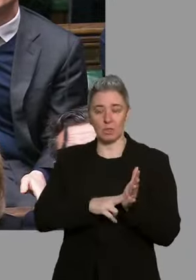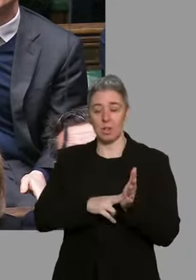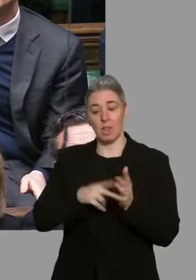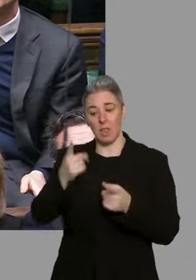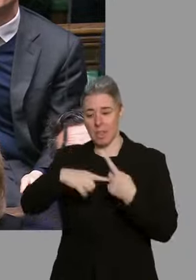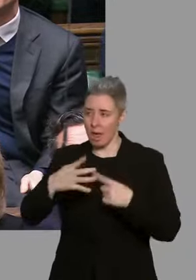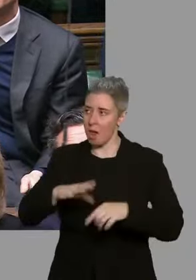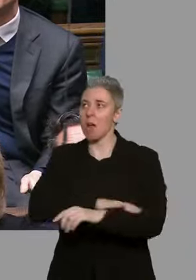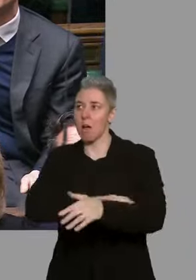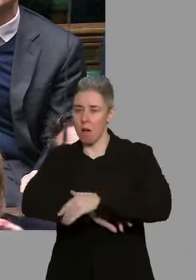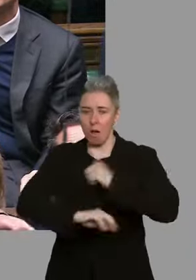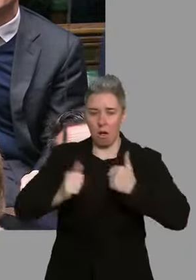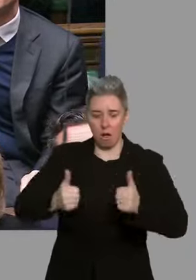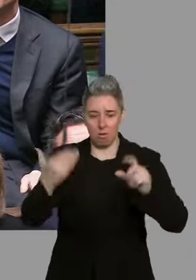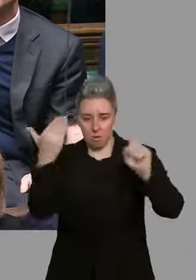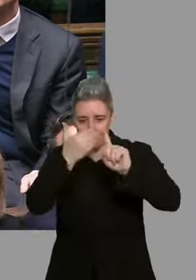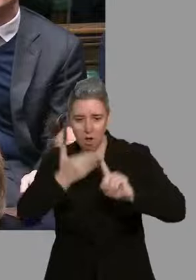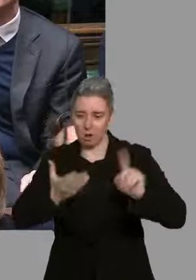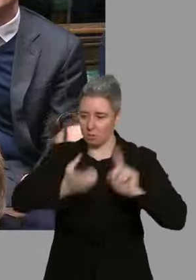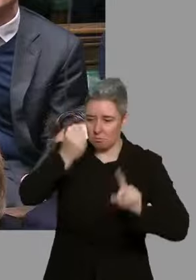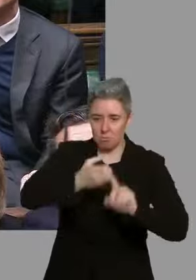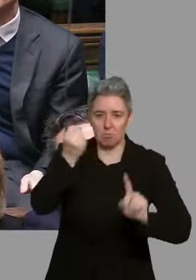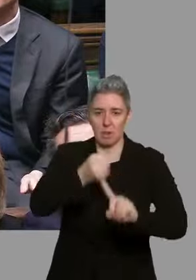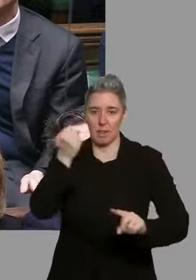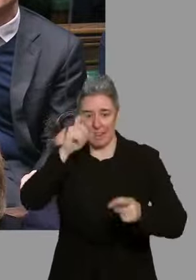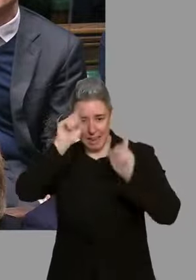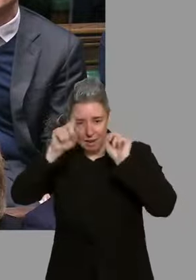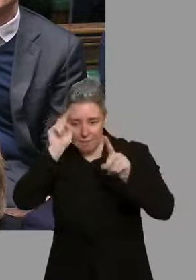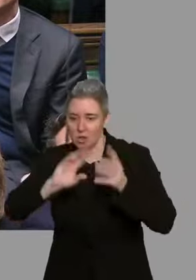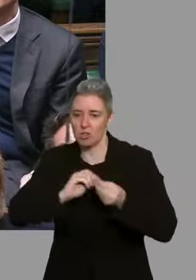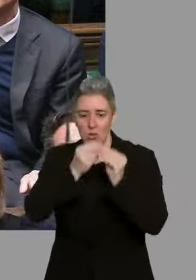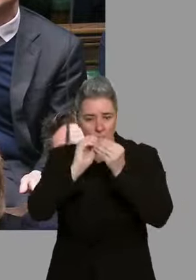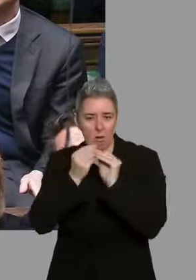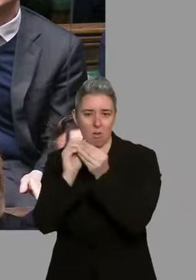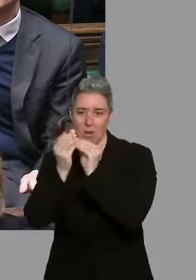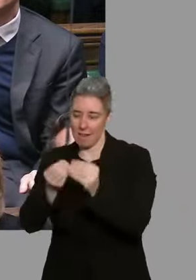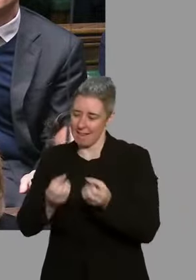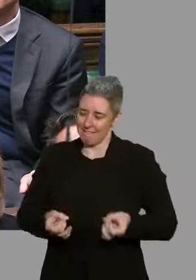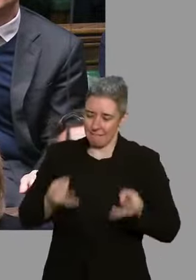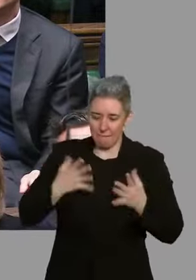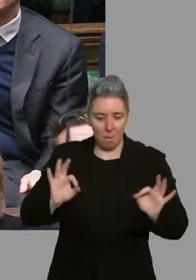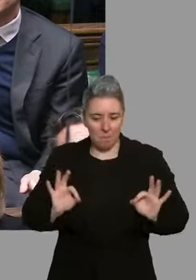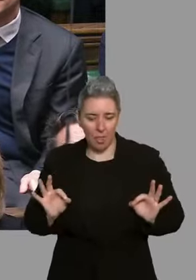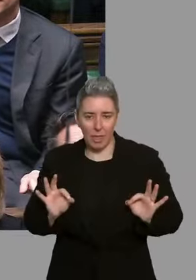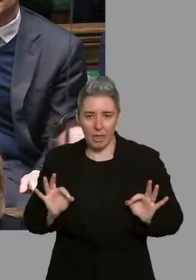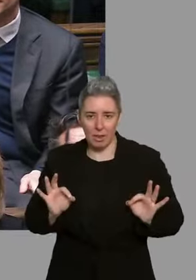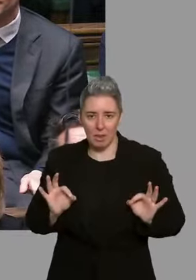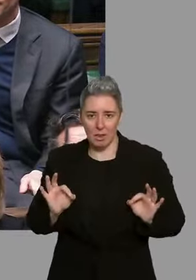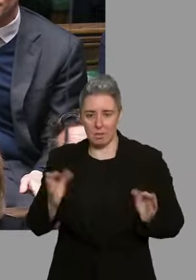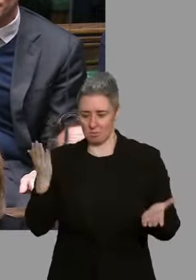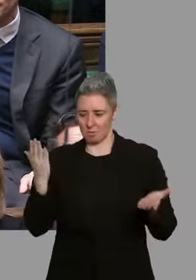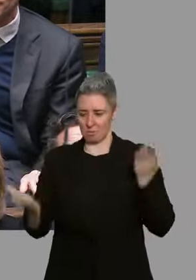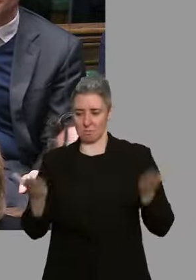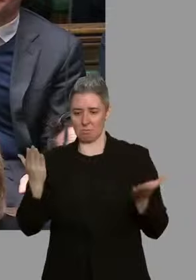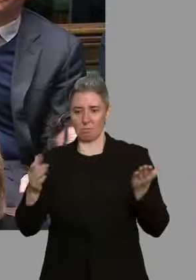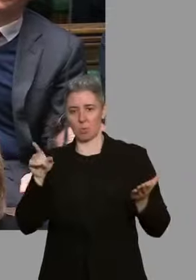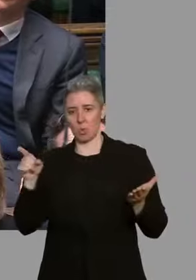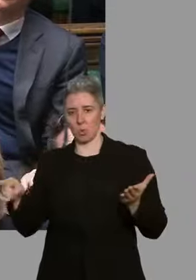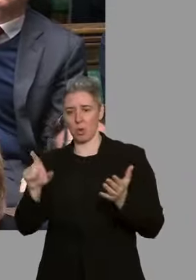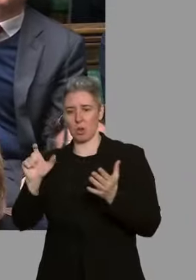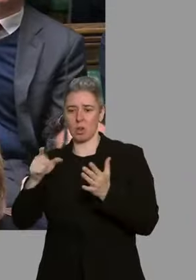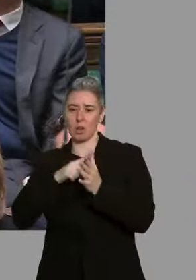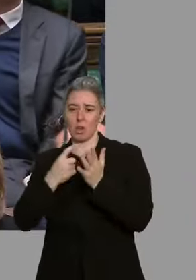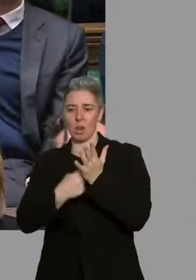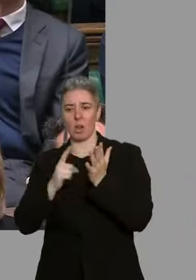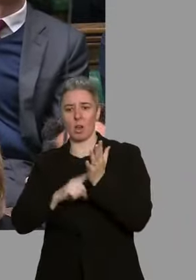them. They never give up. Contrast this with Carlos Tavares, the CEO, who days after making the decision to threaten over 1,000 jobs in